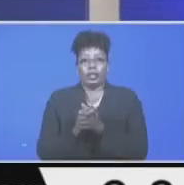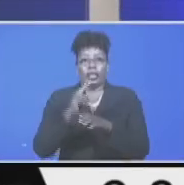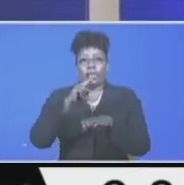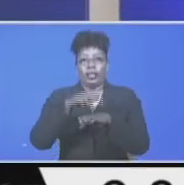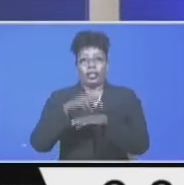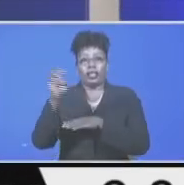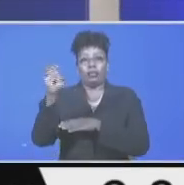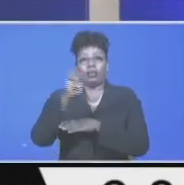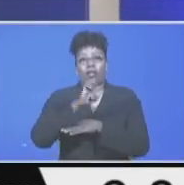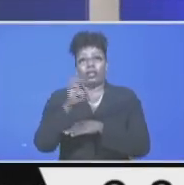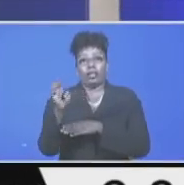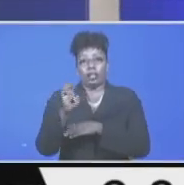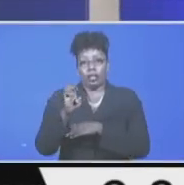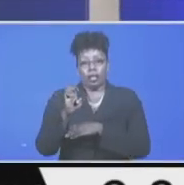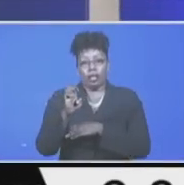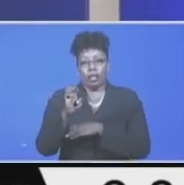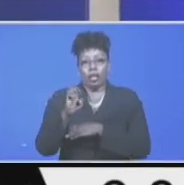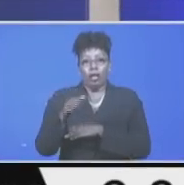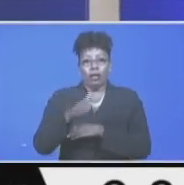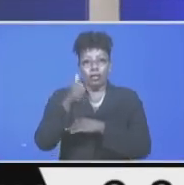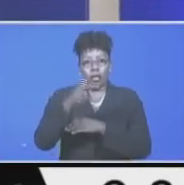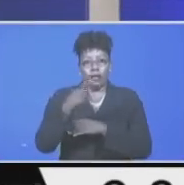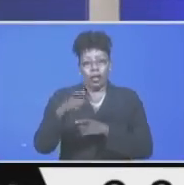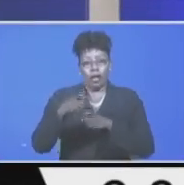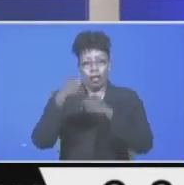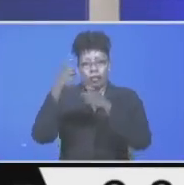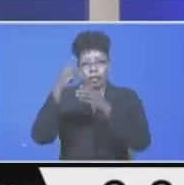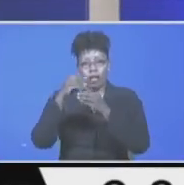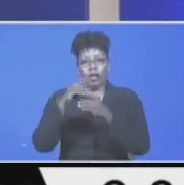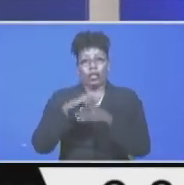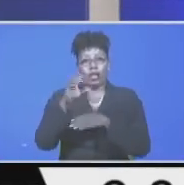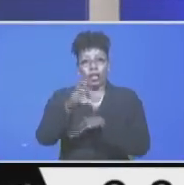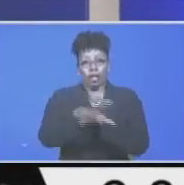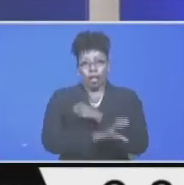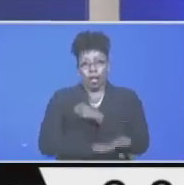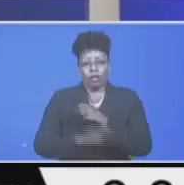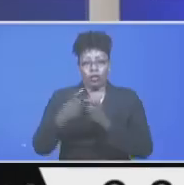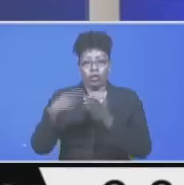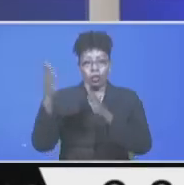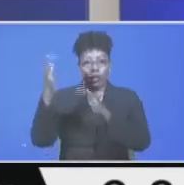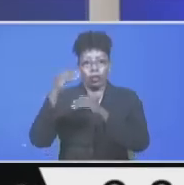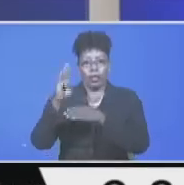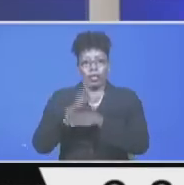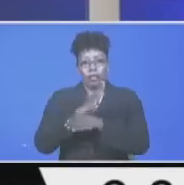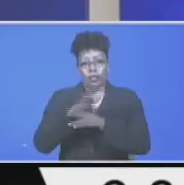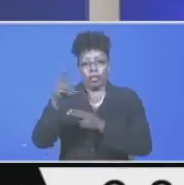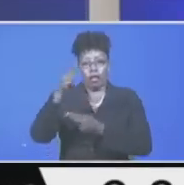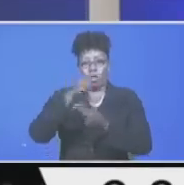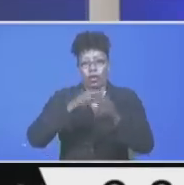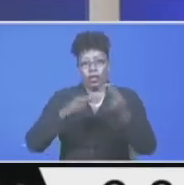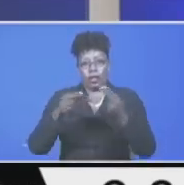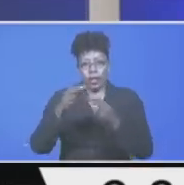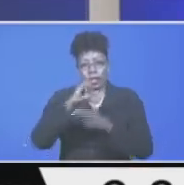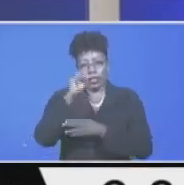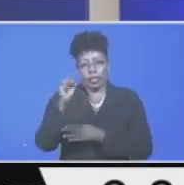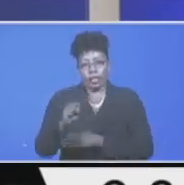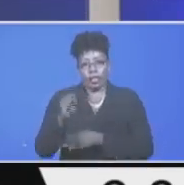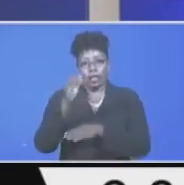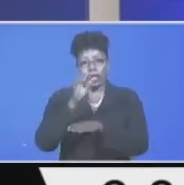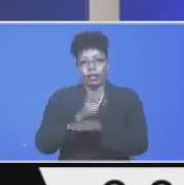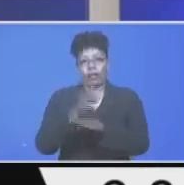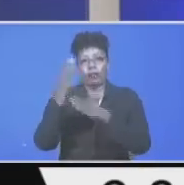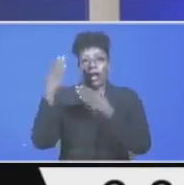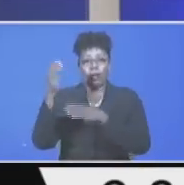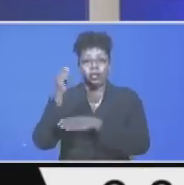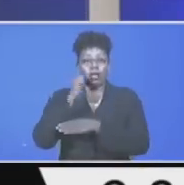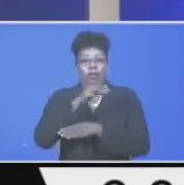National Emergency Management Agency officials providing an update today on what the country can expect this busy hurricane season. Good evening, Bahamas. I'm Altaviz